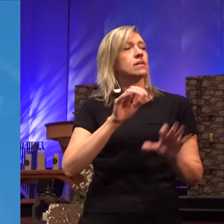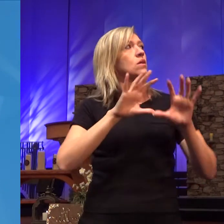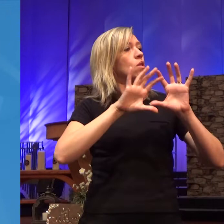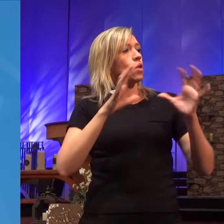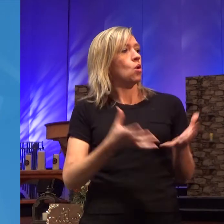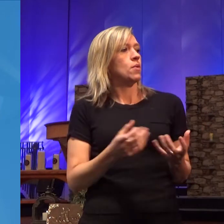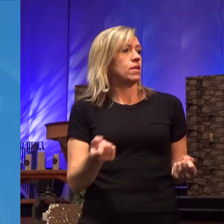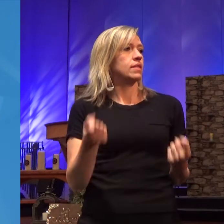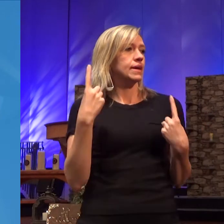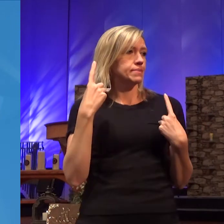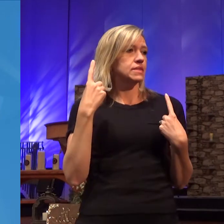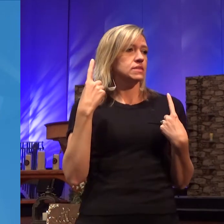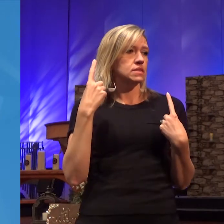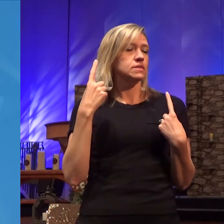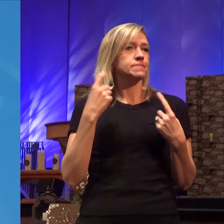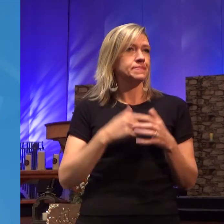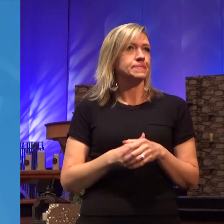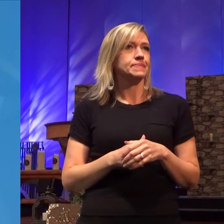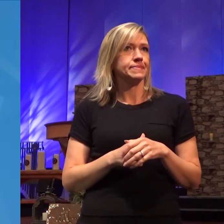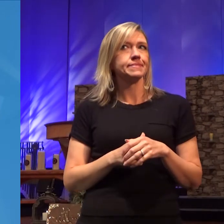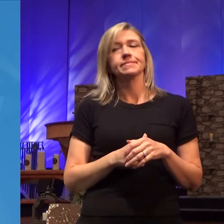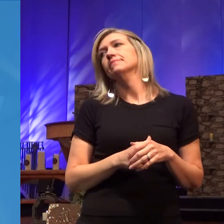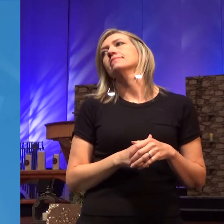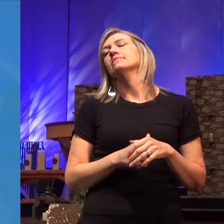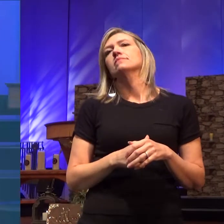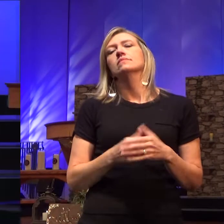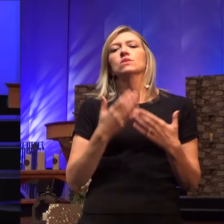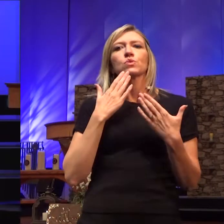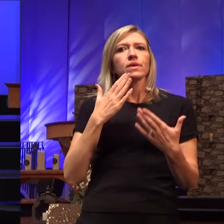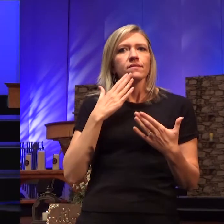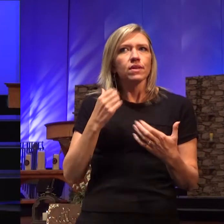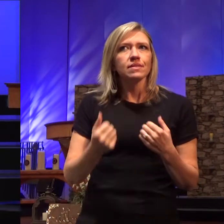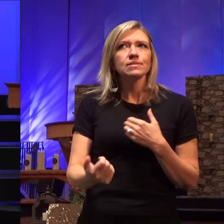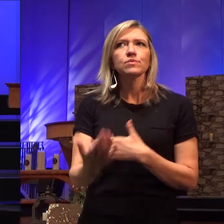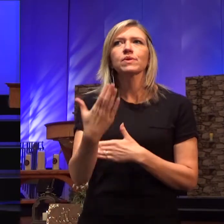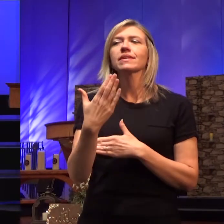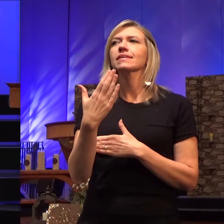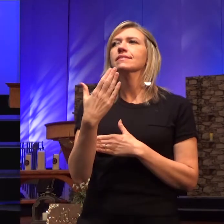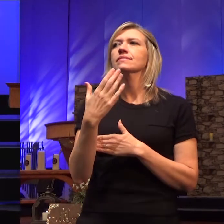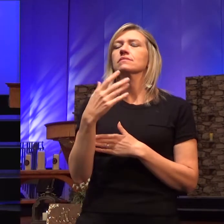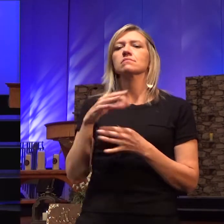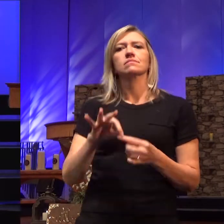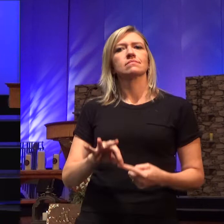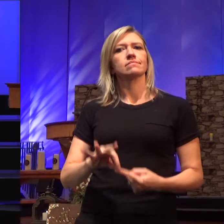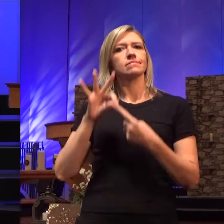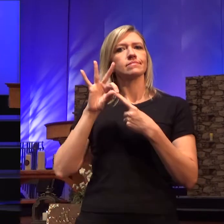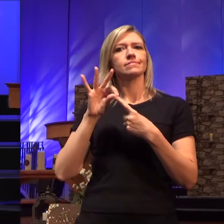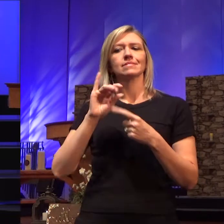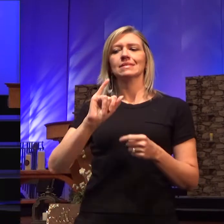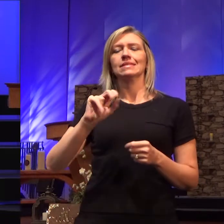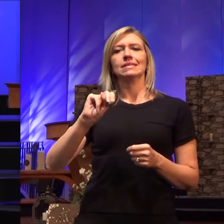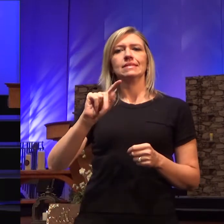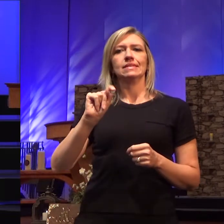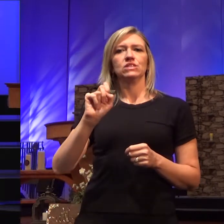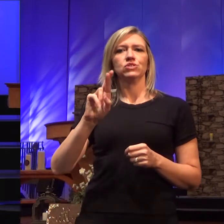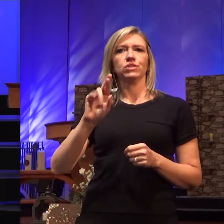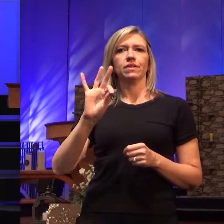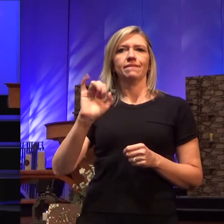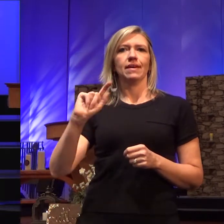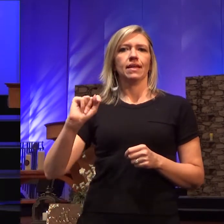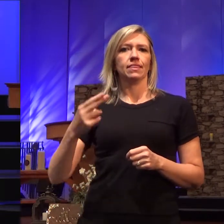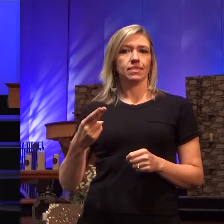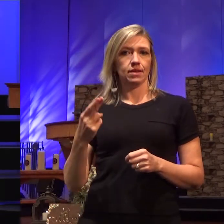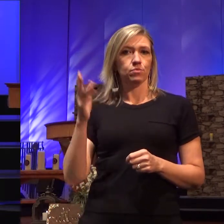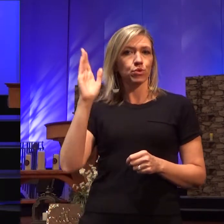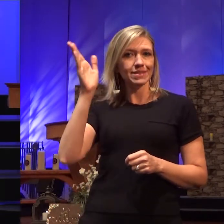empowerment and global enlightenment. So grateful this morning to be having a special interfaith presentation